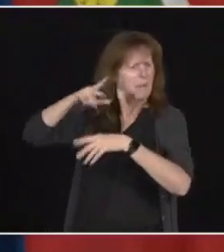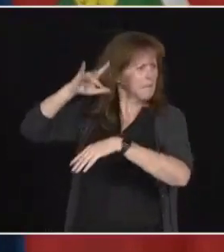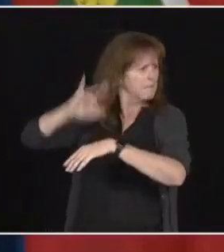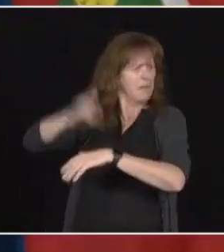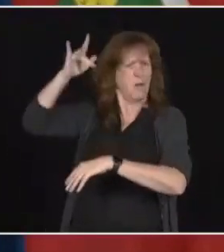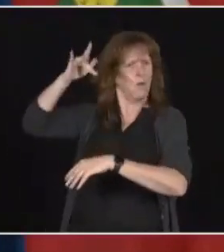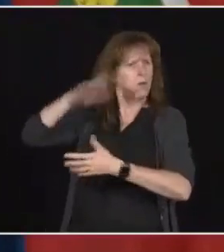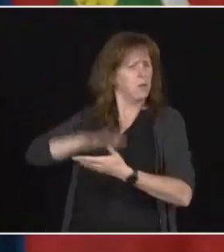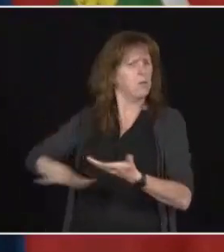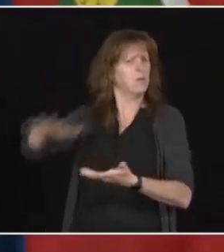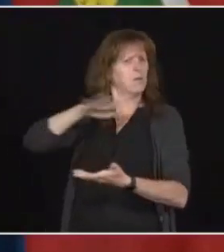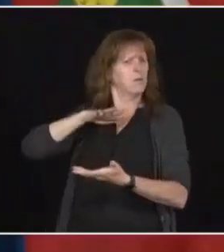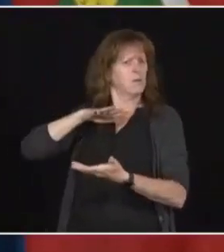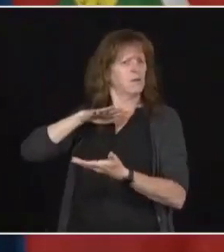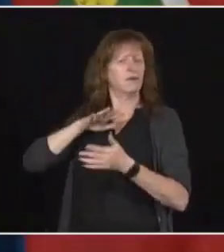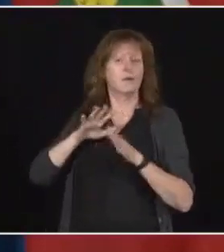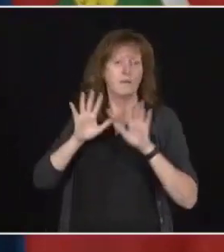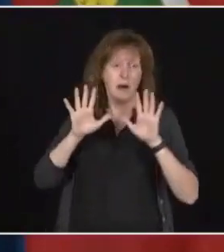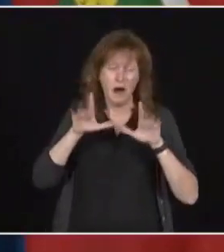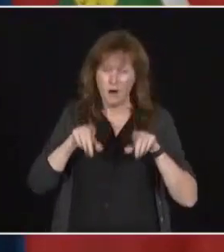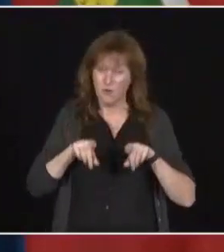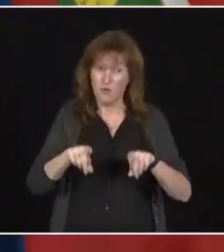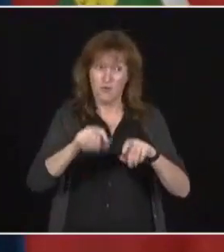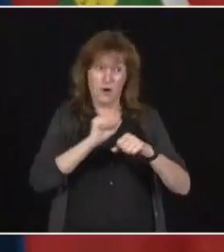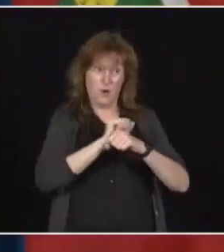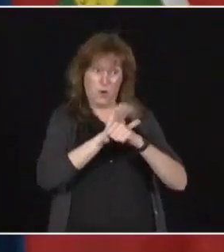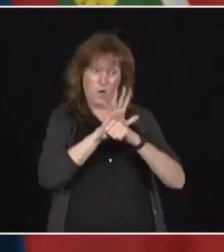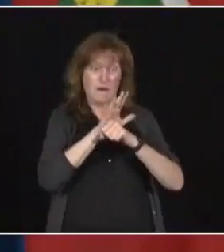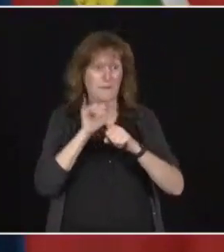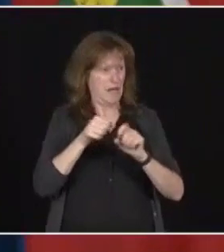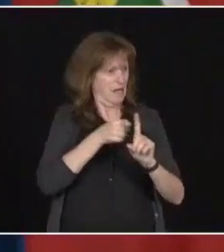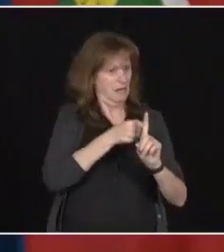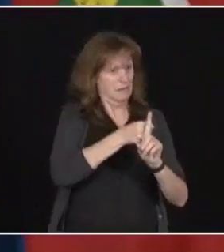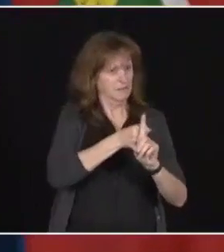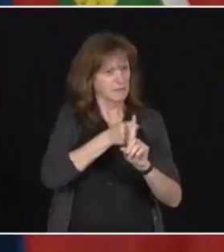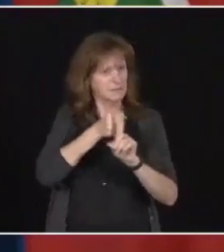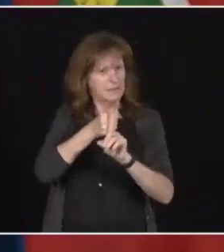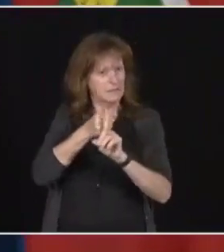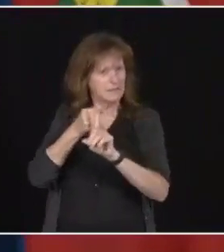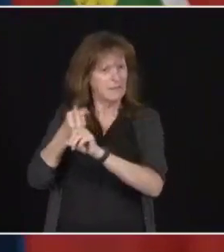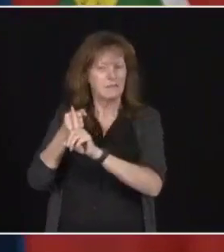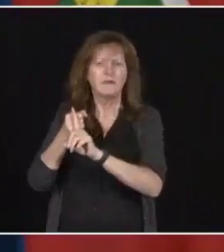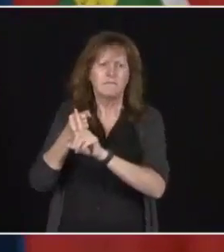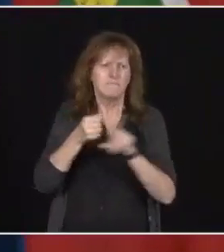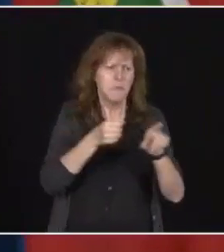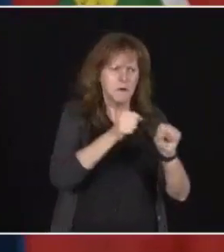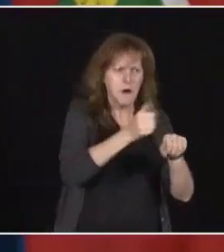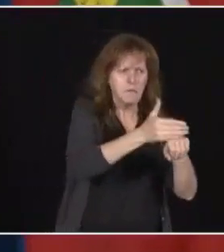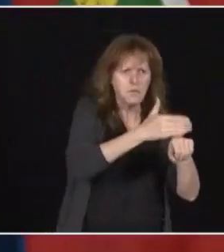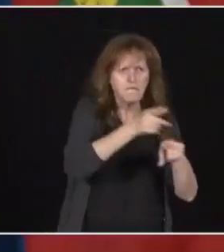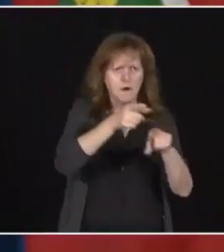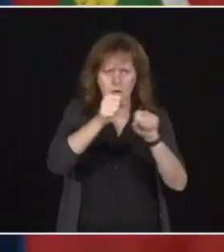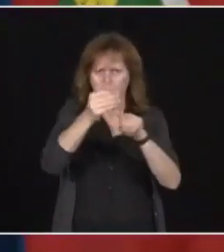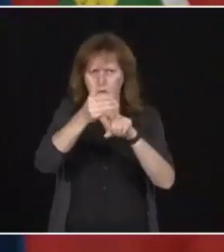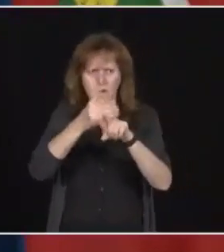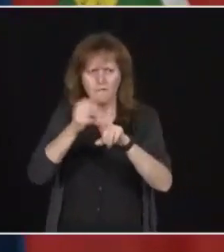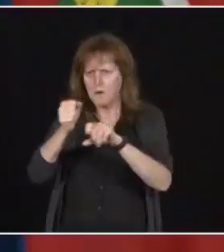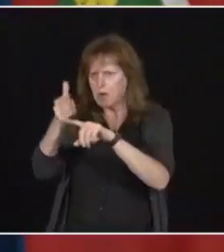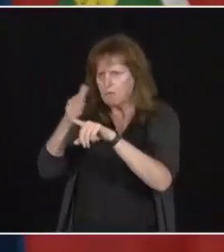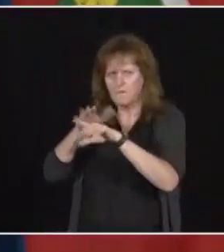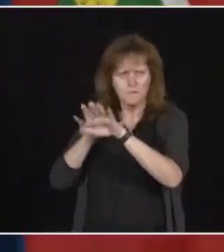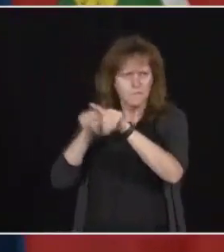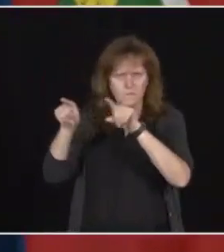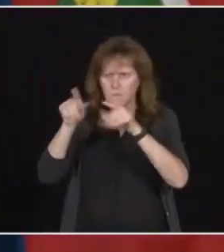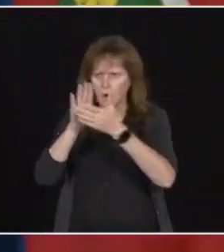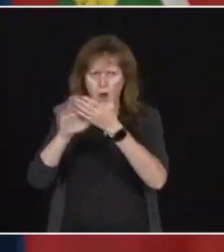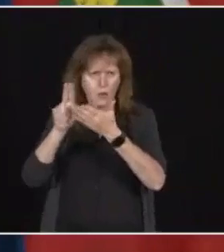the process of COVID, we have learned that there are some areas that we can improve upon, and we want to build on the lessons learned, and we're